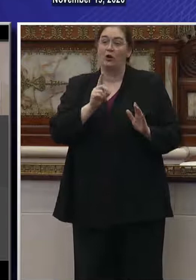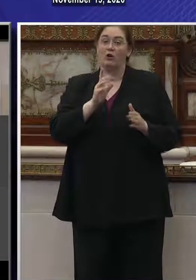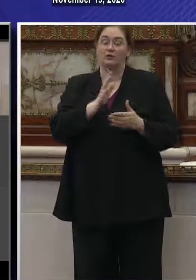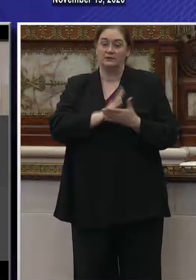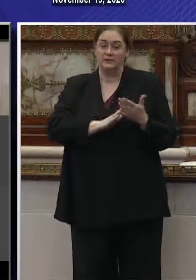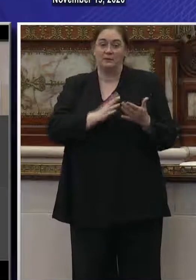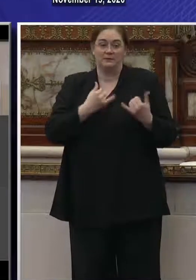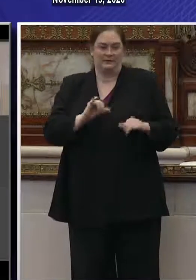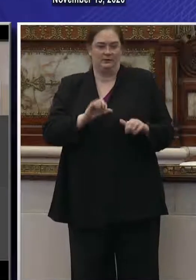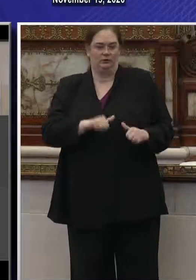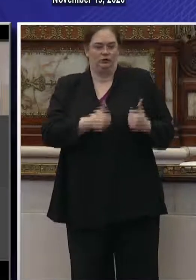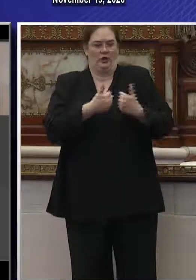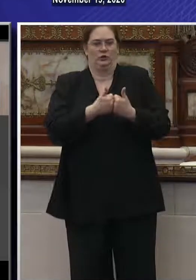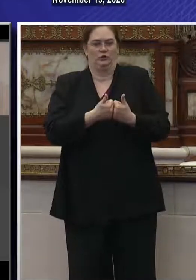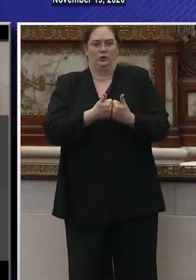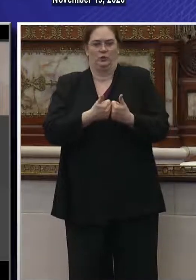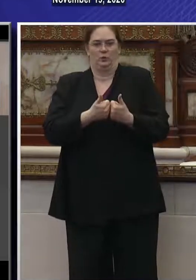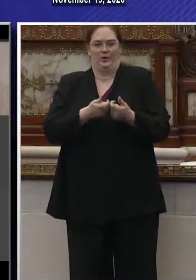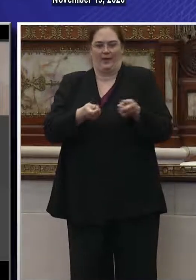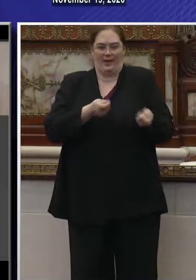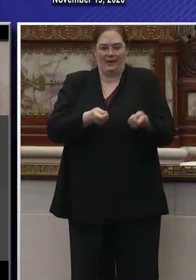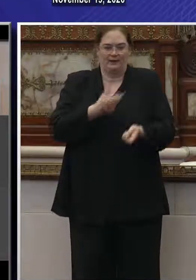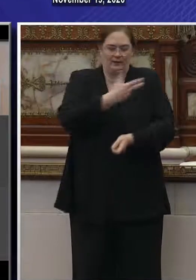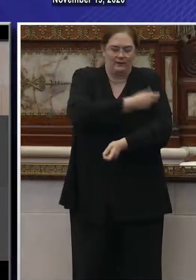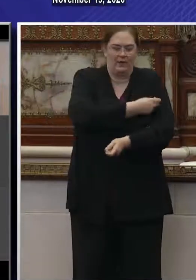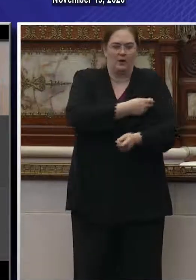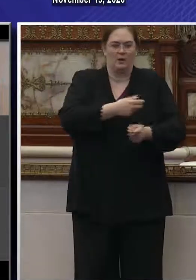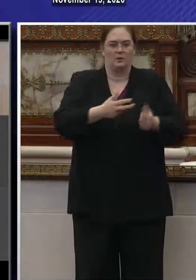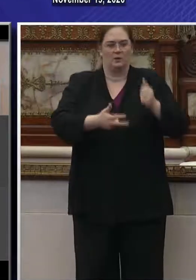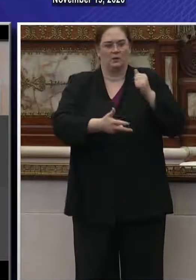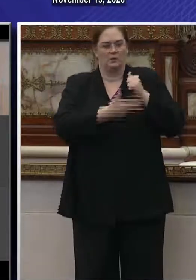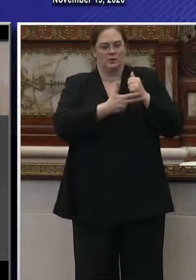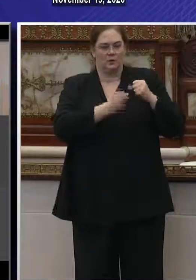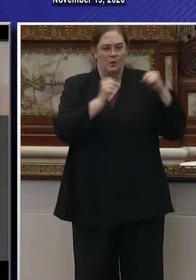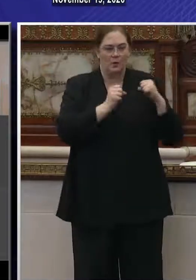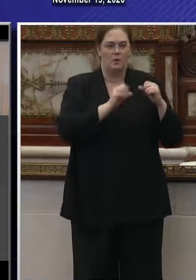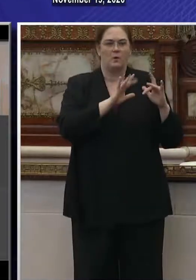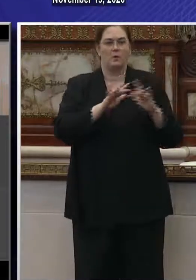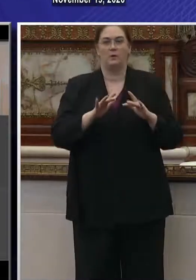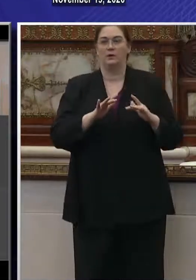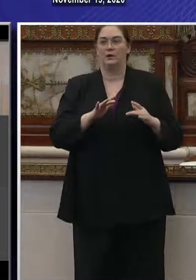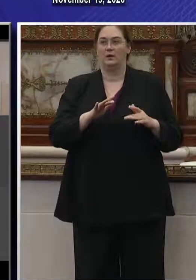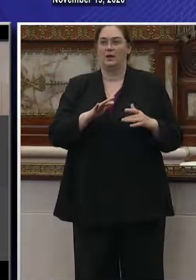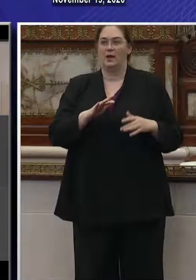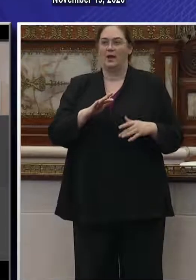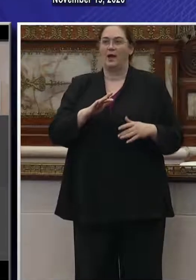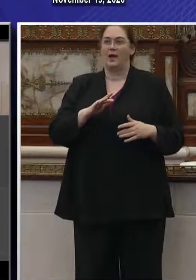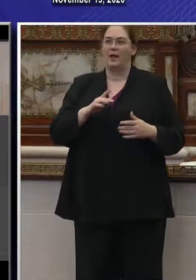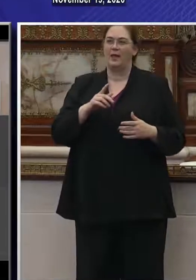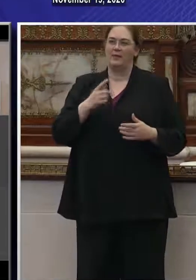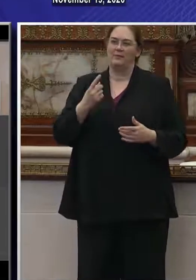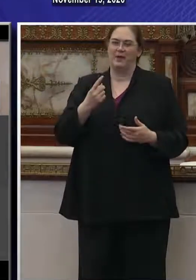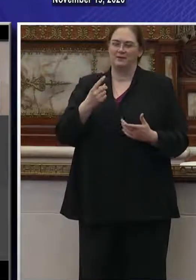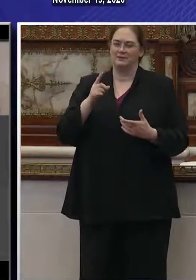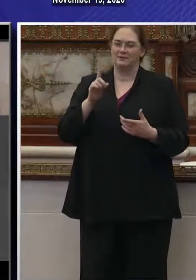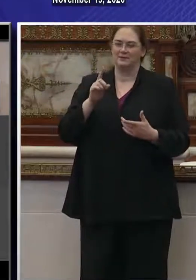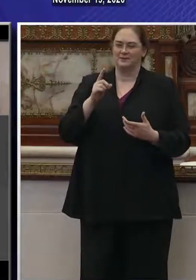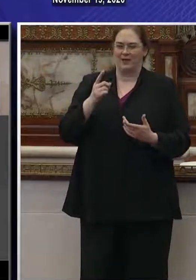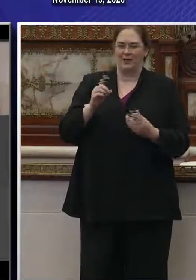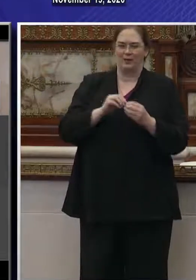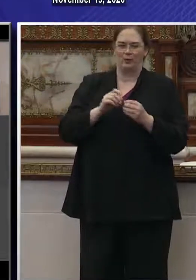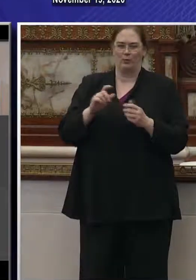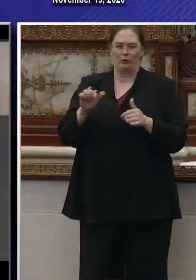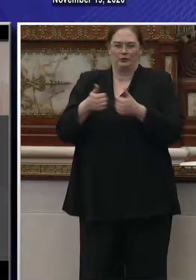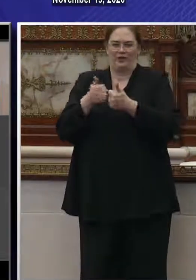are challenges with the vaccine handling and cold storage that at least make one vaccine a little bit more challenging than perhaps